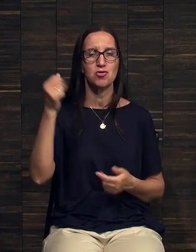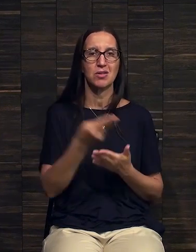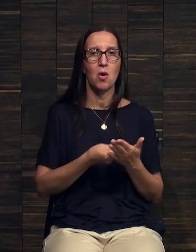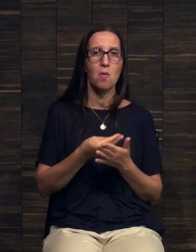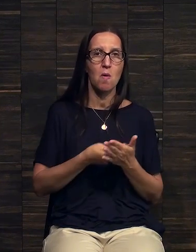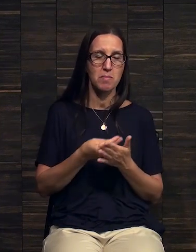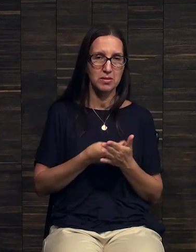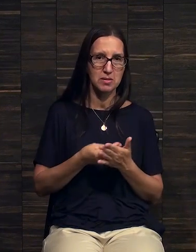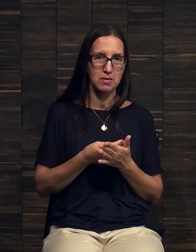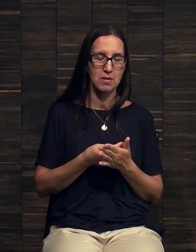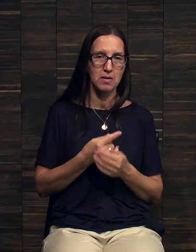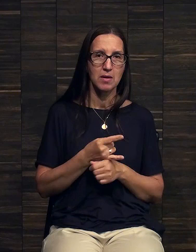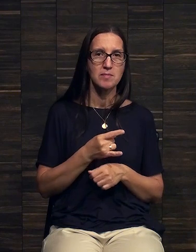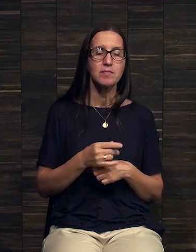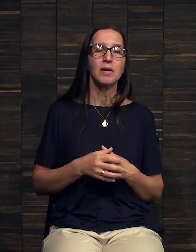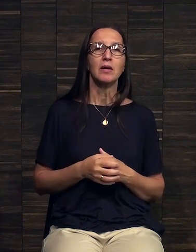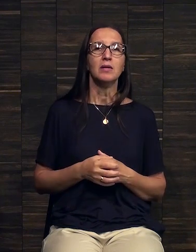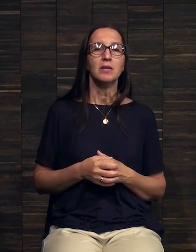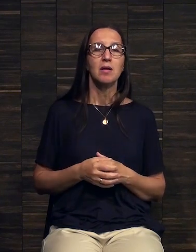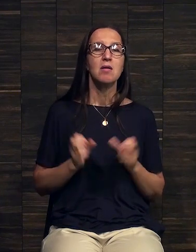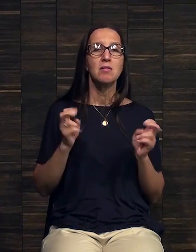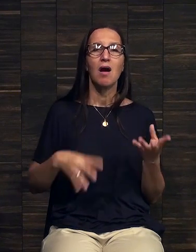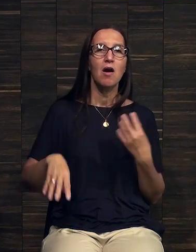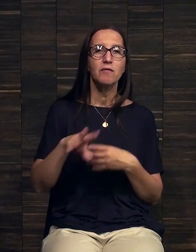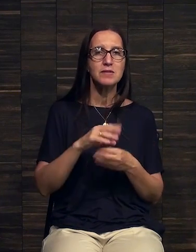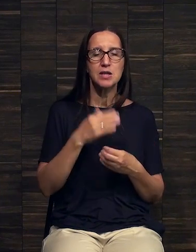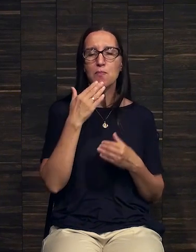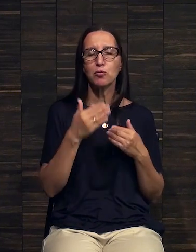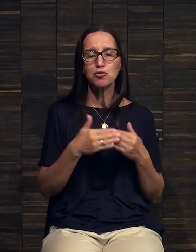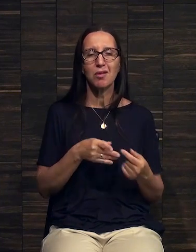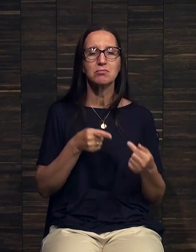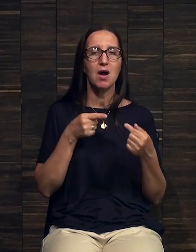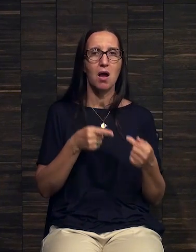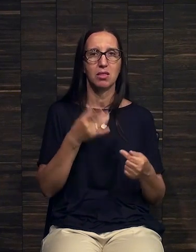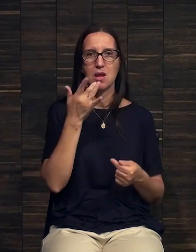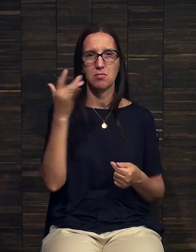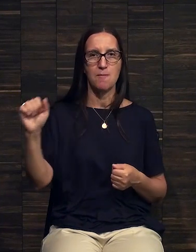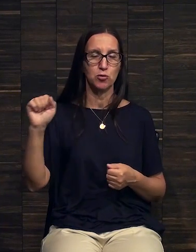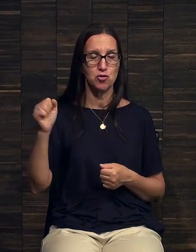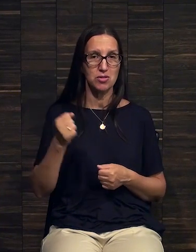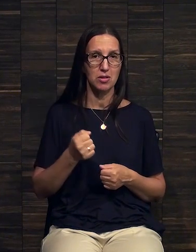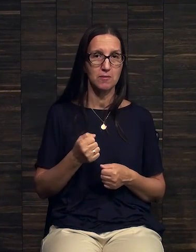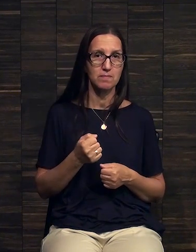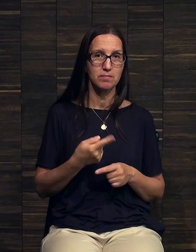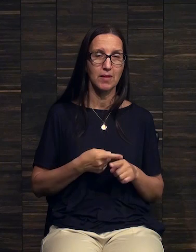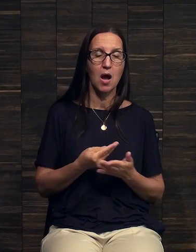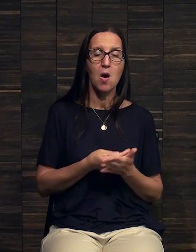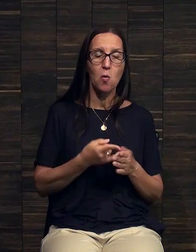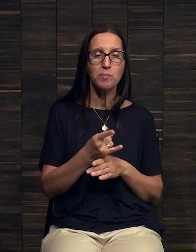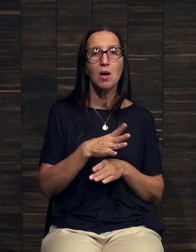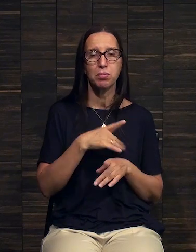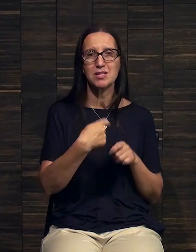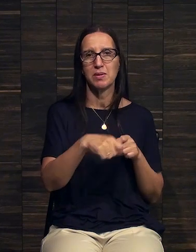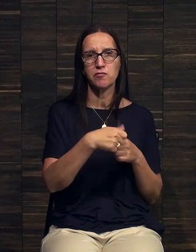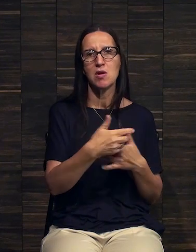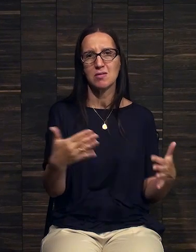is called Is This Tomorrow? America and communism. Like all anti-communist comics,